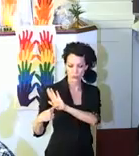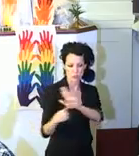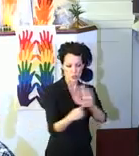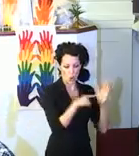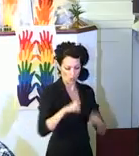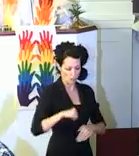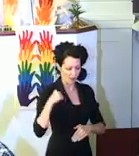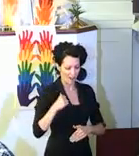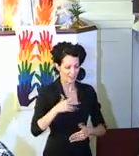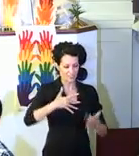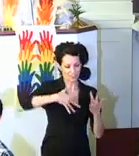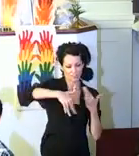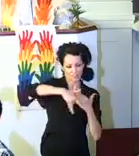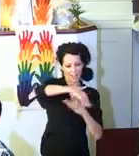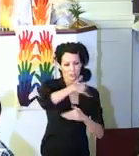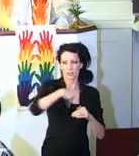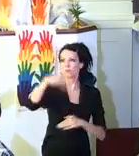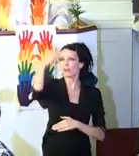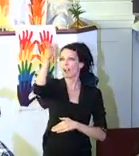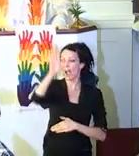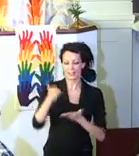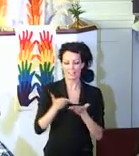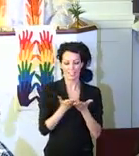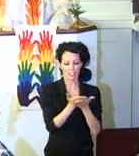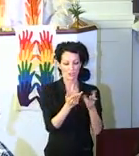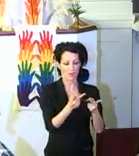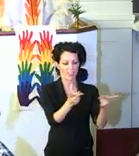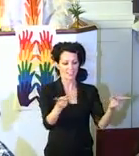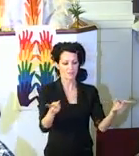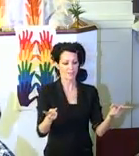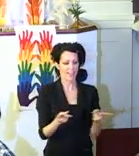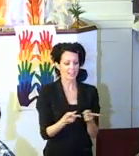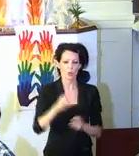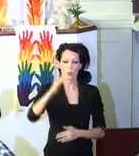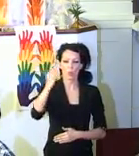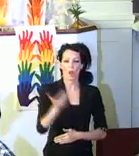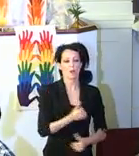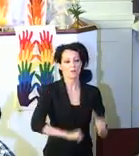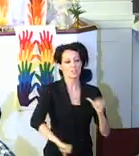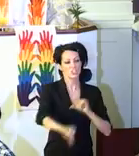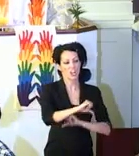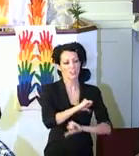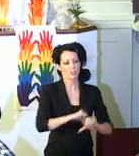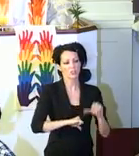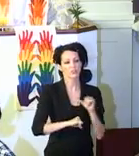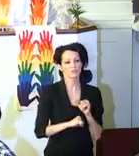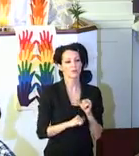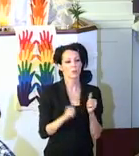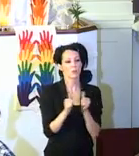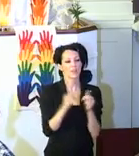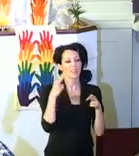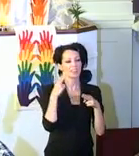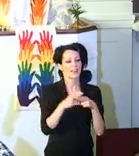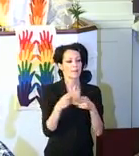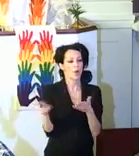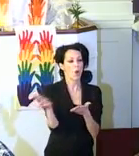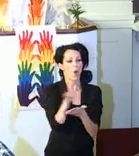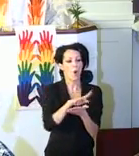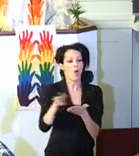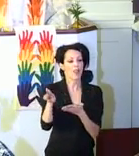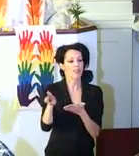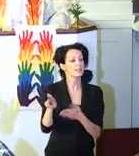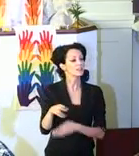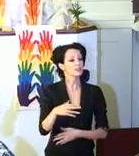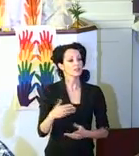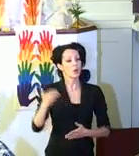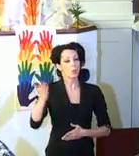the fellowship of God in this place this day, and so we welcome one another in the name of all that is holy. We want to welcome you,